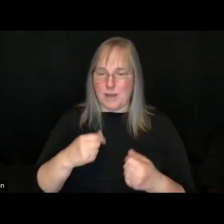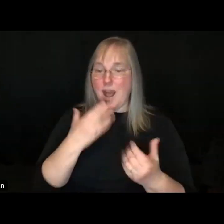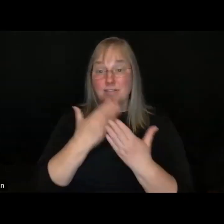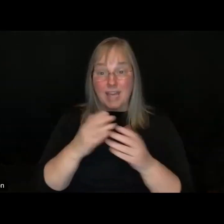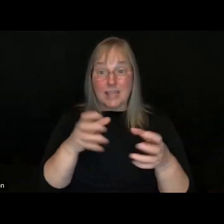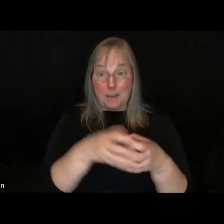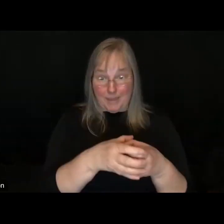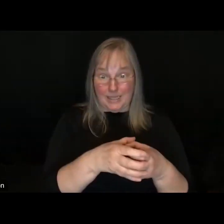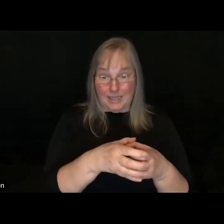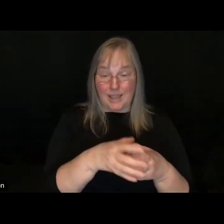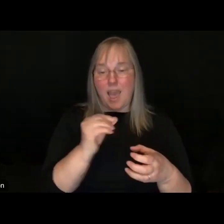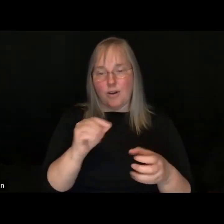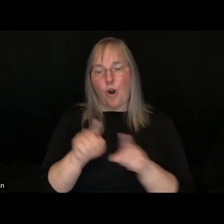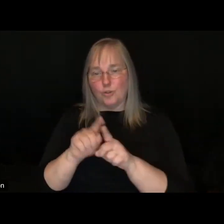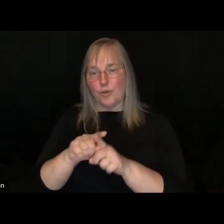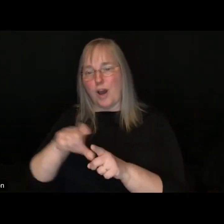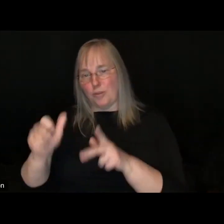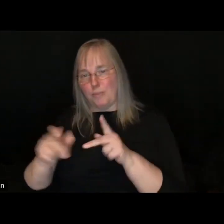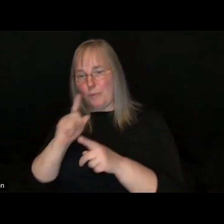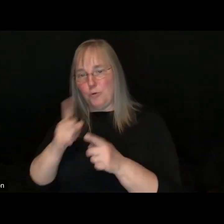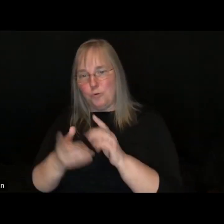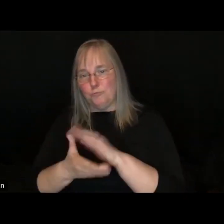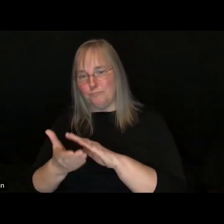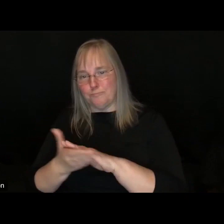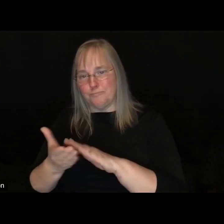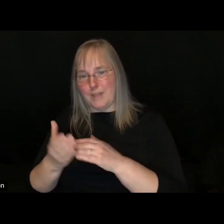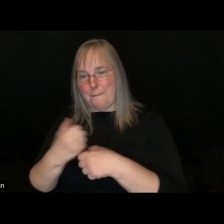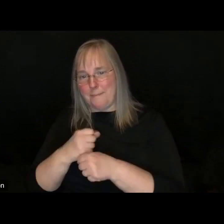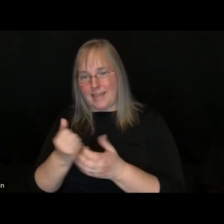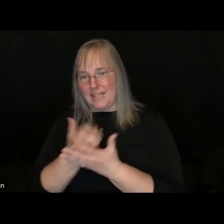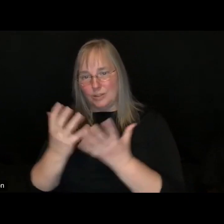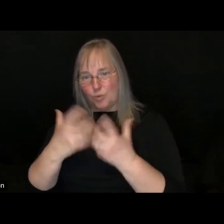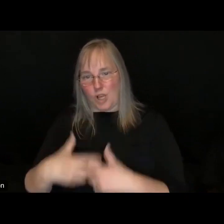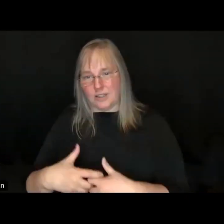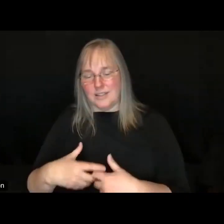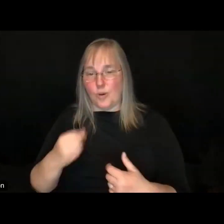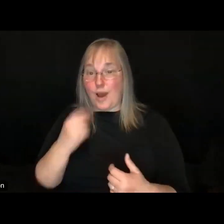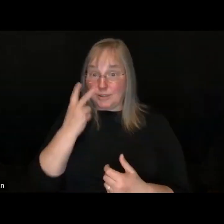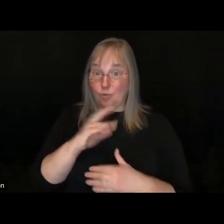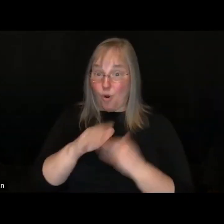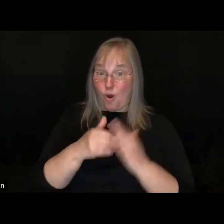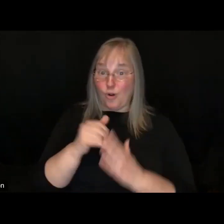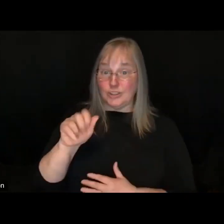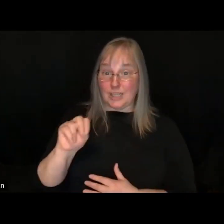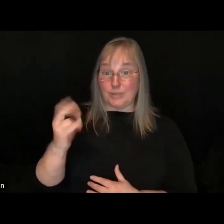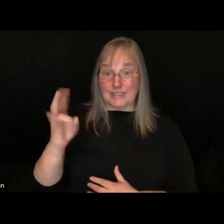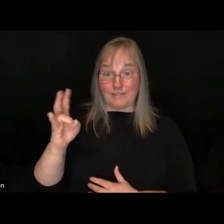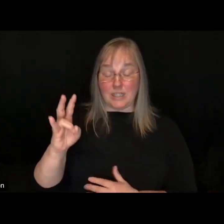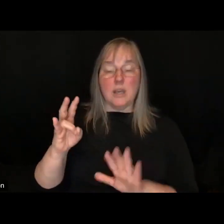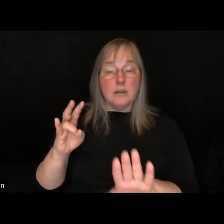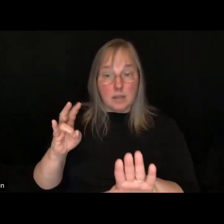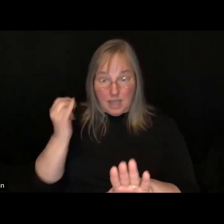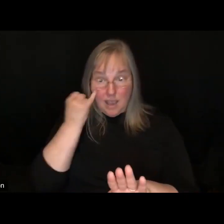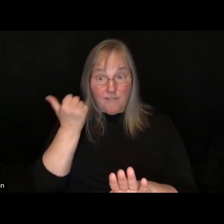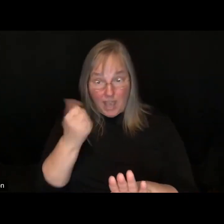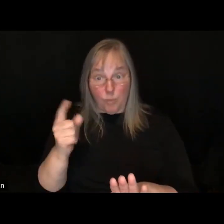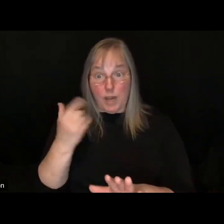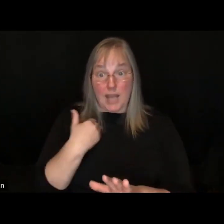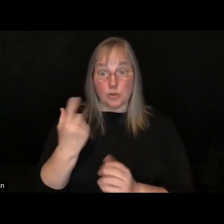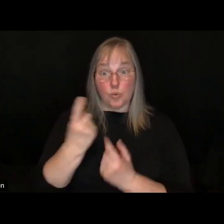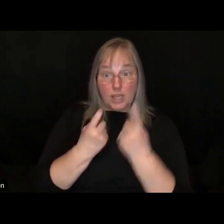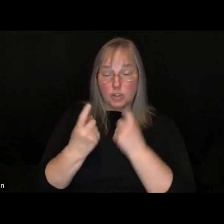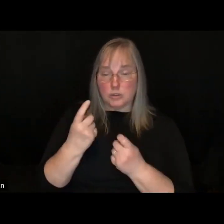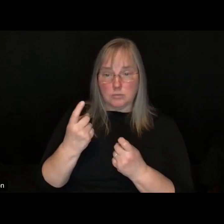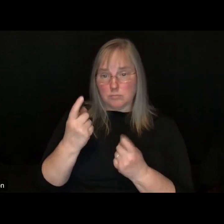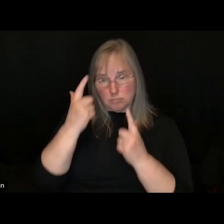everybody who's making things work. So I will see you all on January the 17th. And by the way, if anybody have questions there, feel